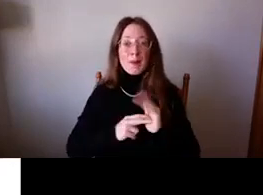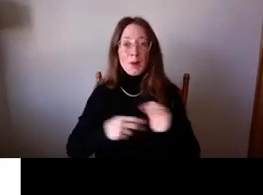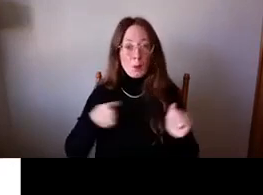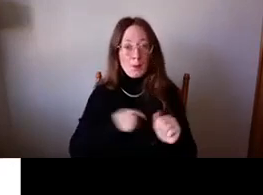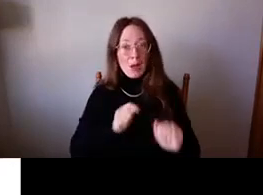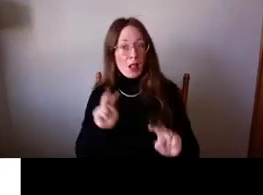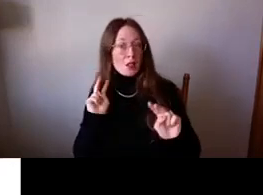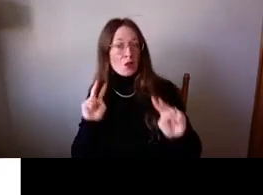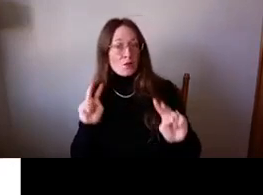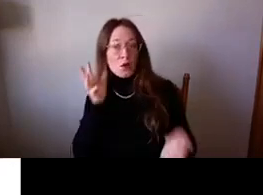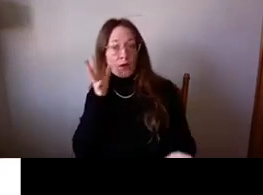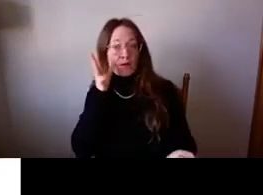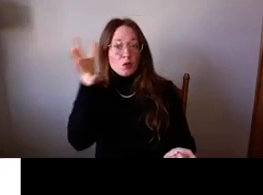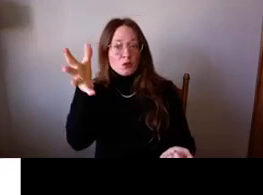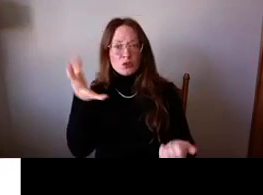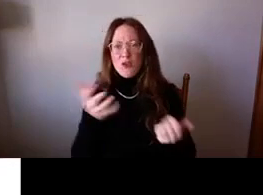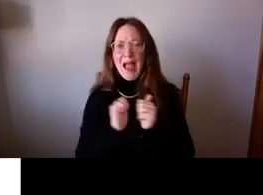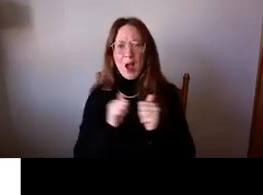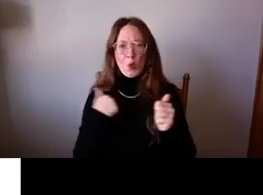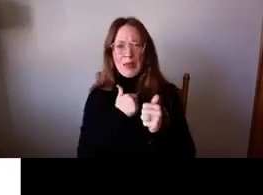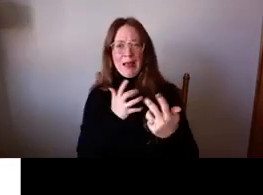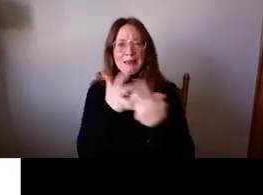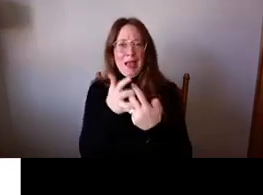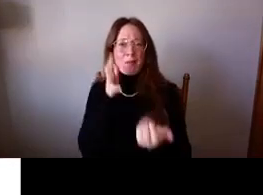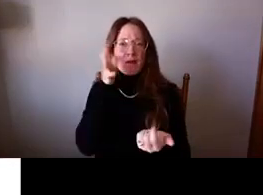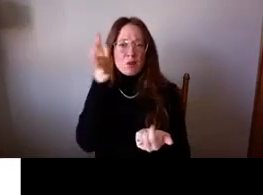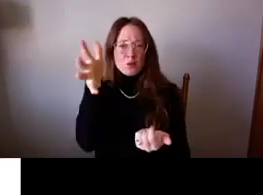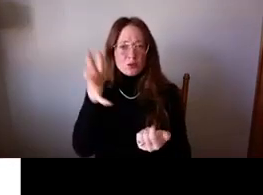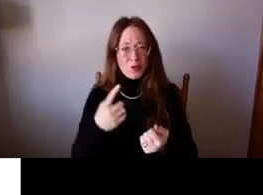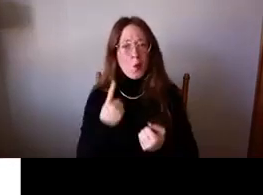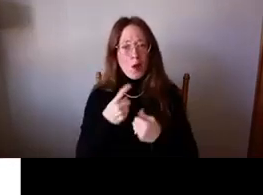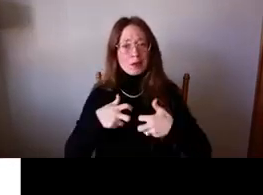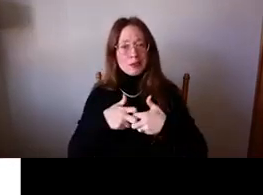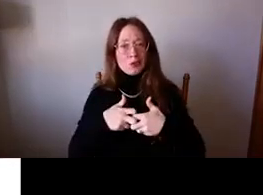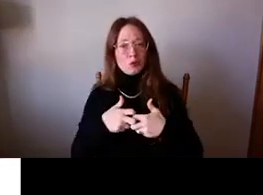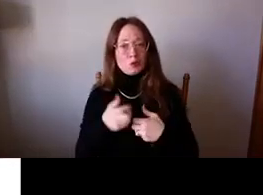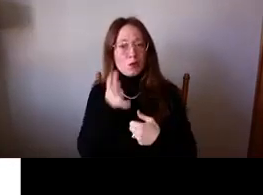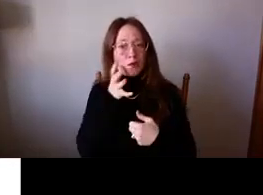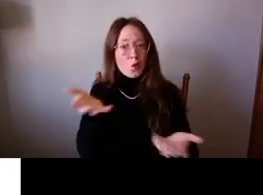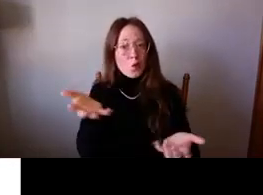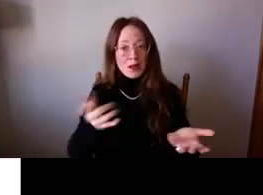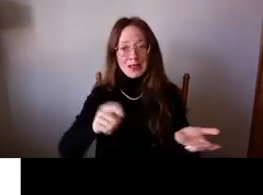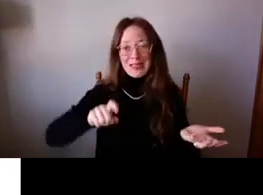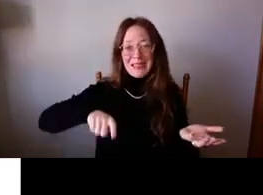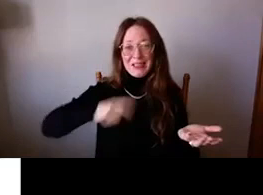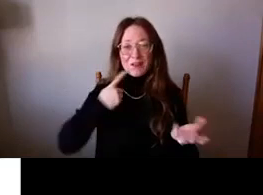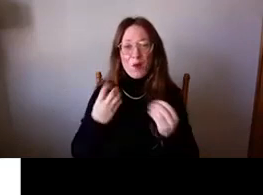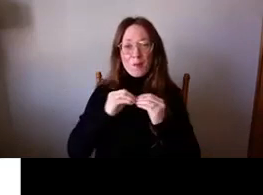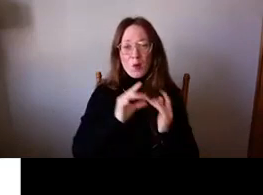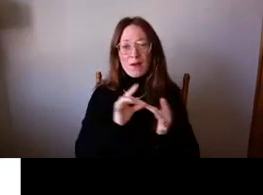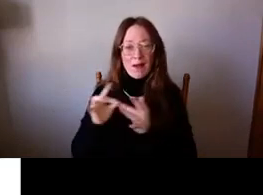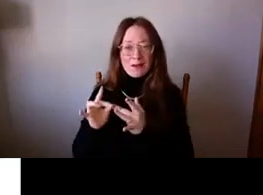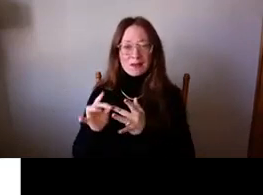relevant in this changing environment. One of those issues in our immediate future is the need for additional guidance on competitive